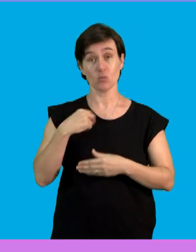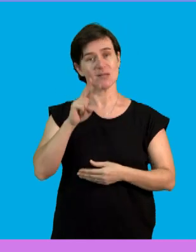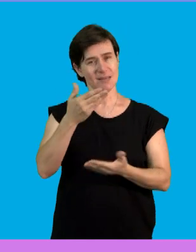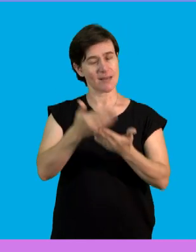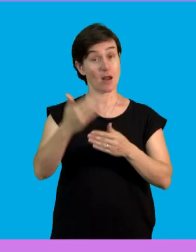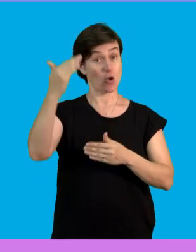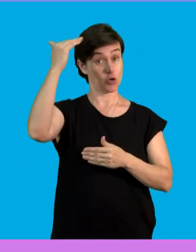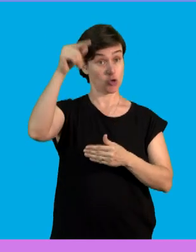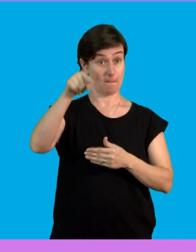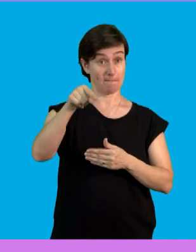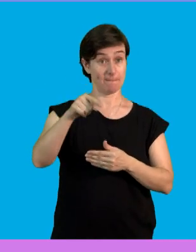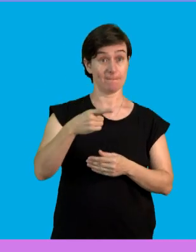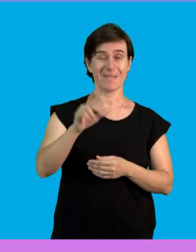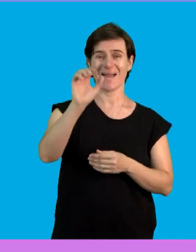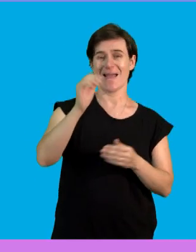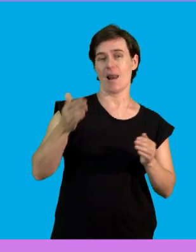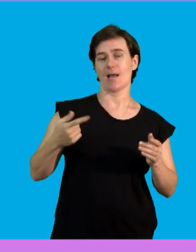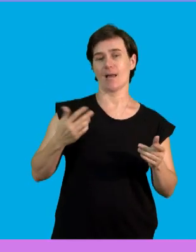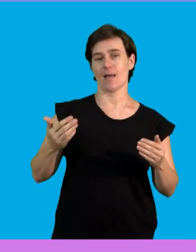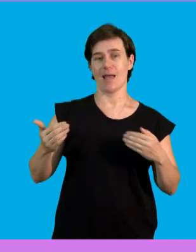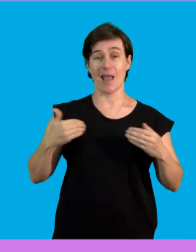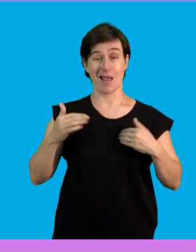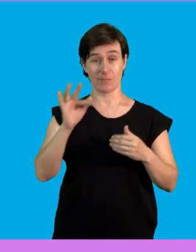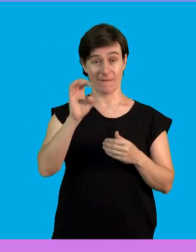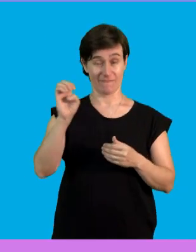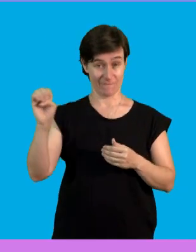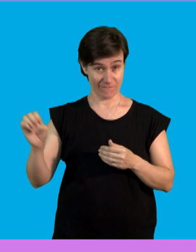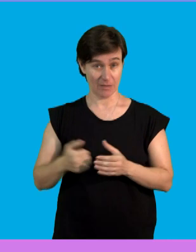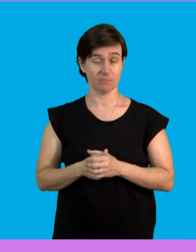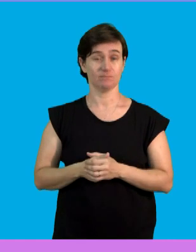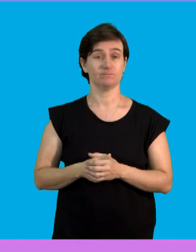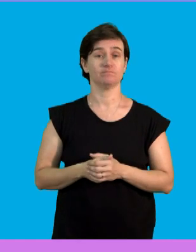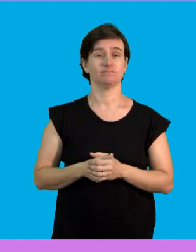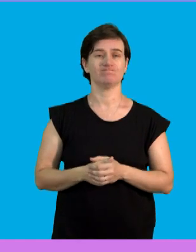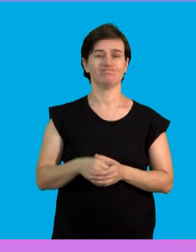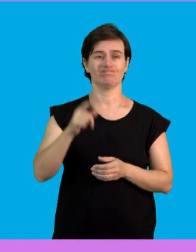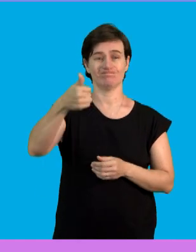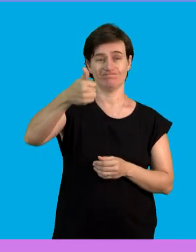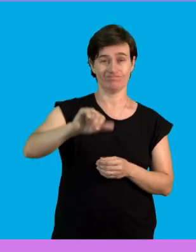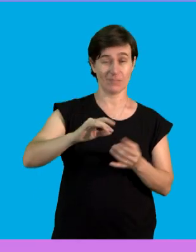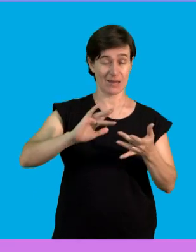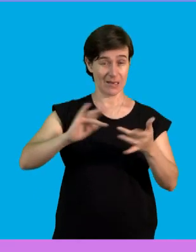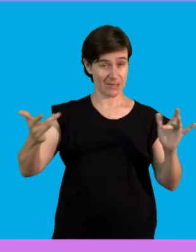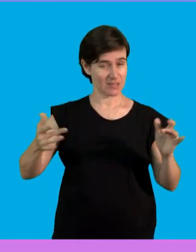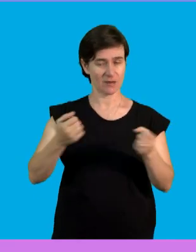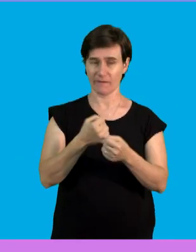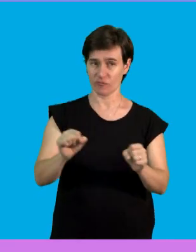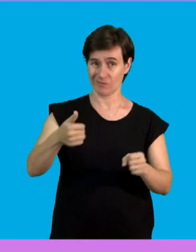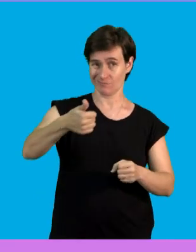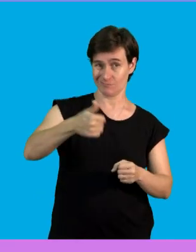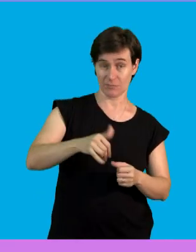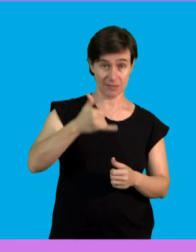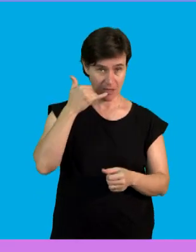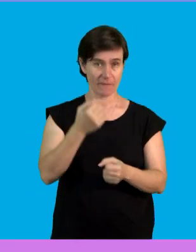we can see that there's a monthly admin fee of 12 Rand. Internet banking will be free, as well